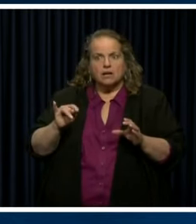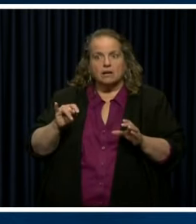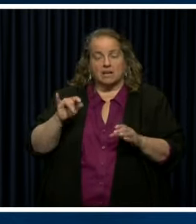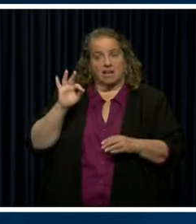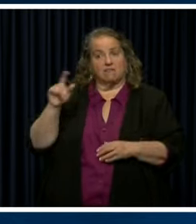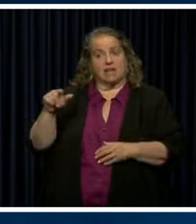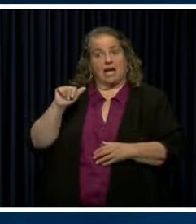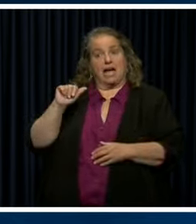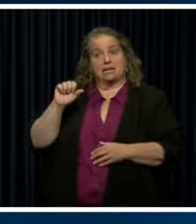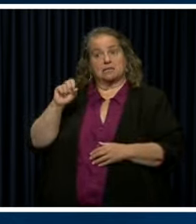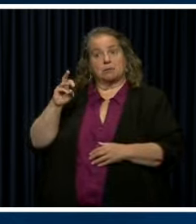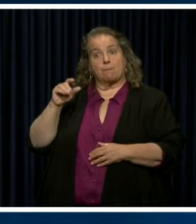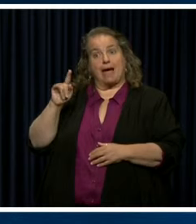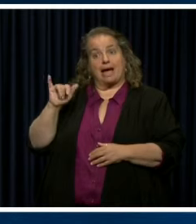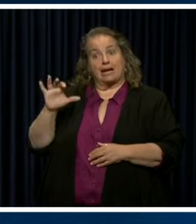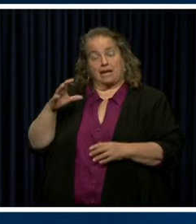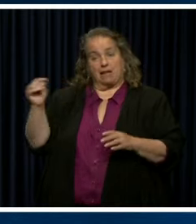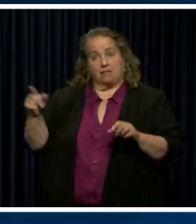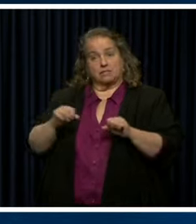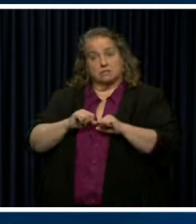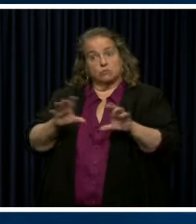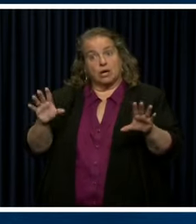they're asymptomatic and they spread it,